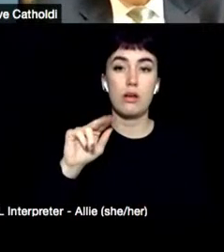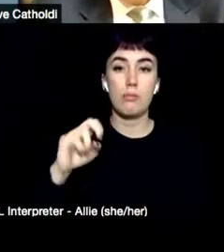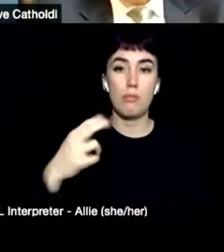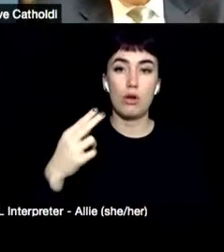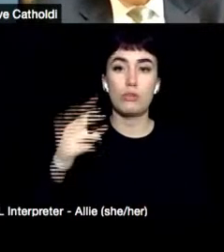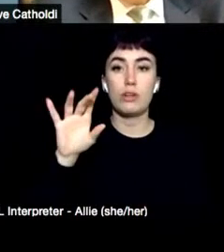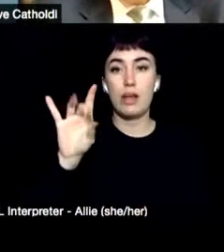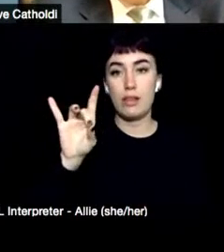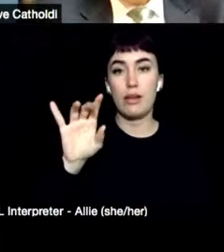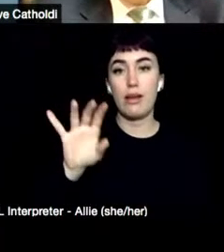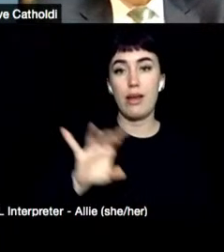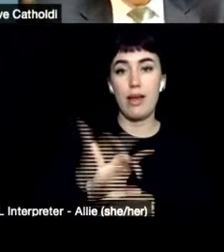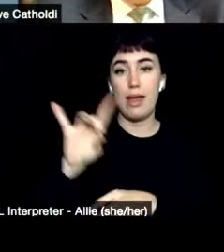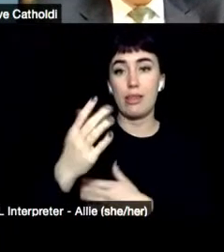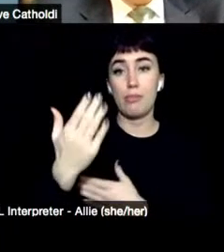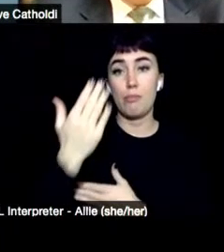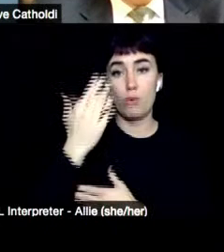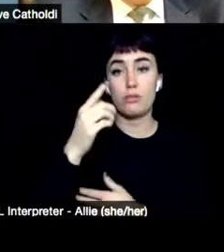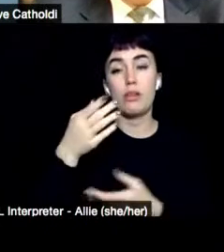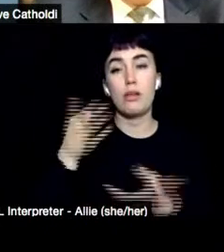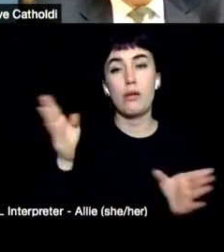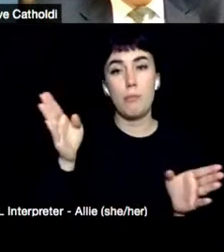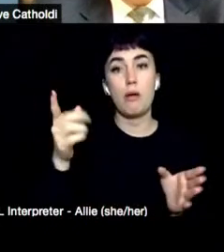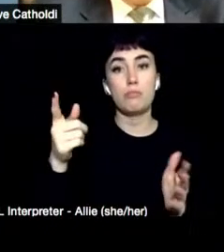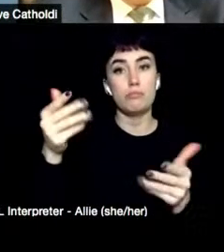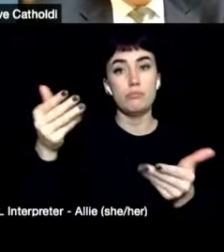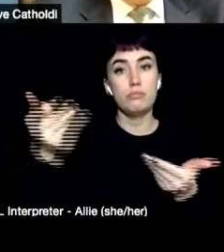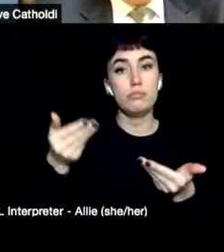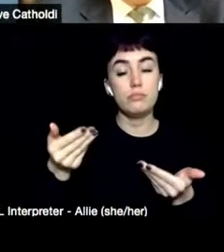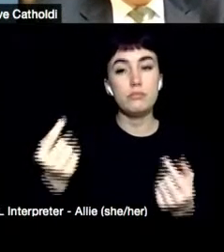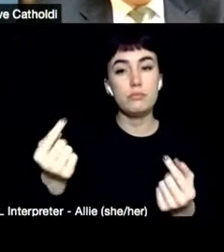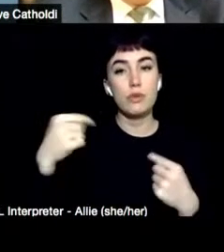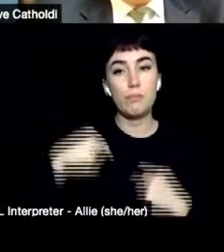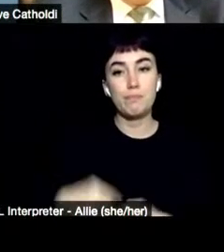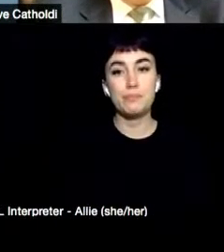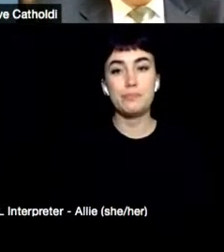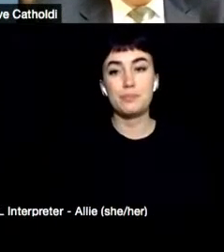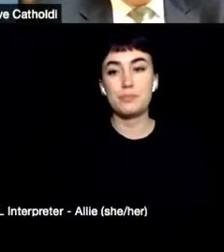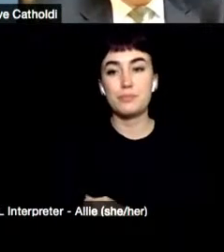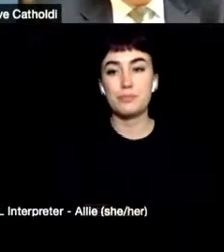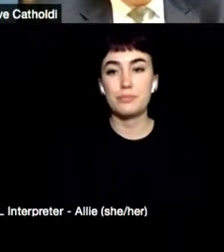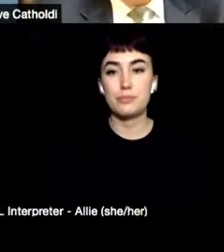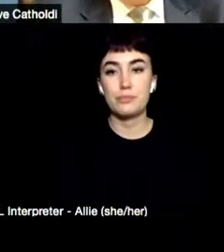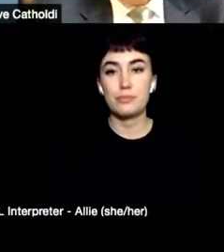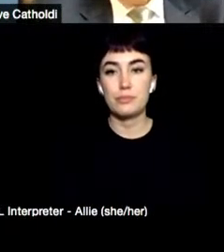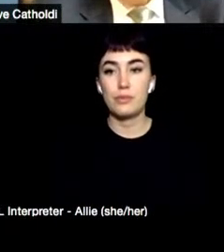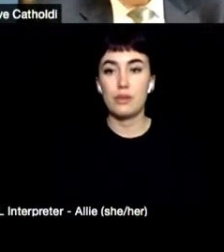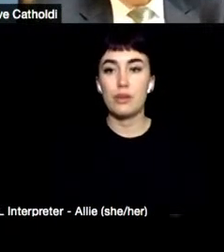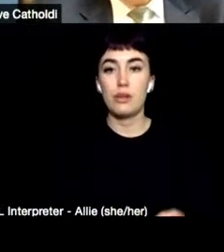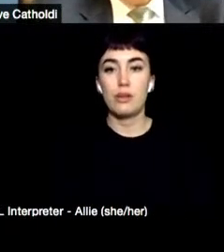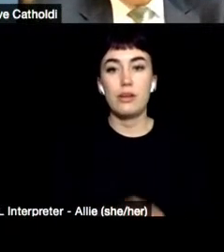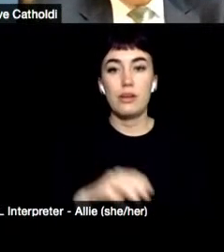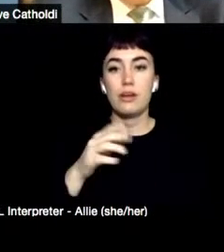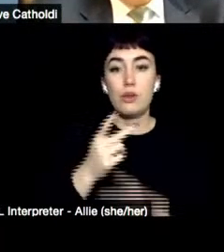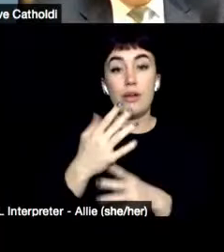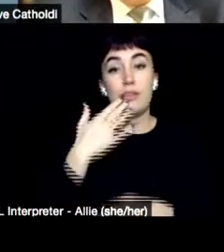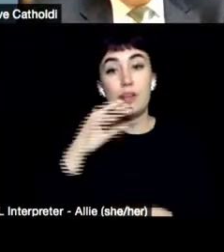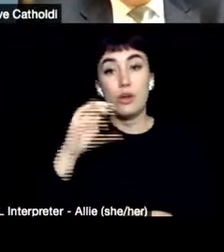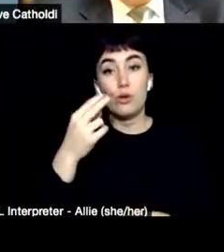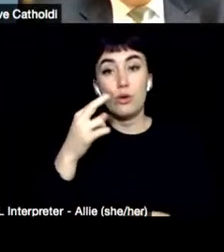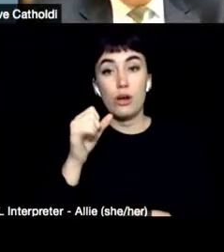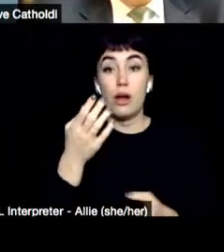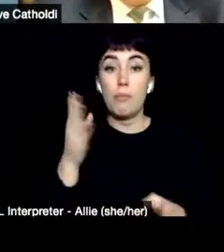at 8 o'clock in the morning, and the public is invited to attend. Thank you, Chris. And Public